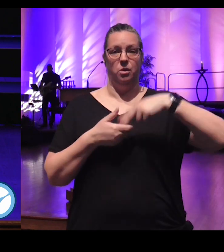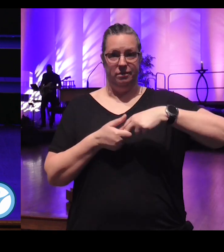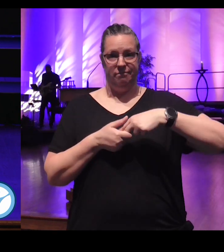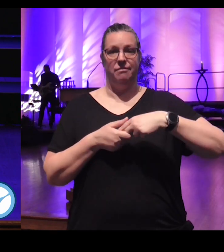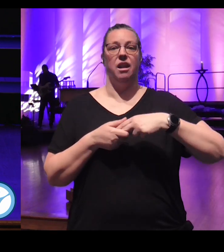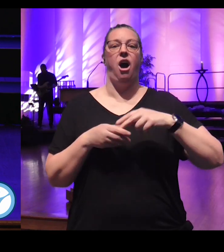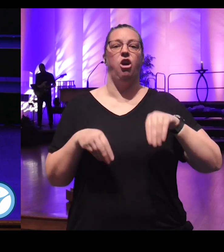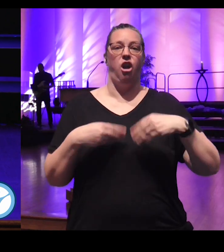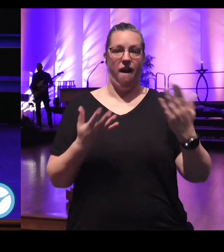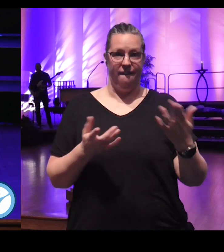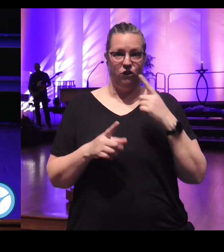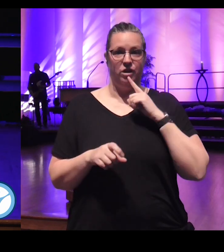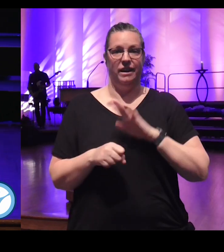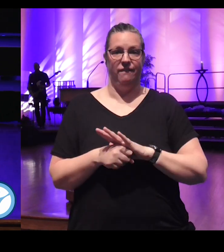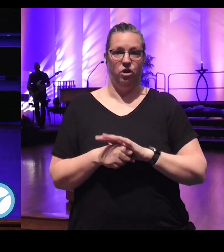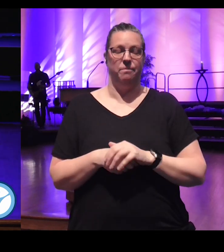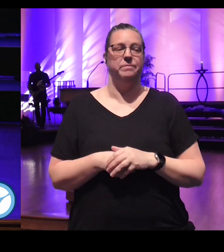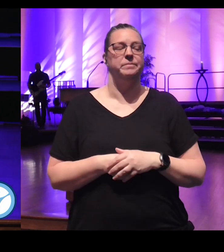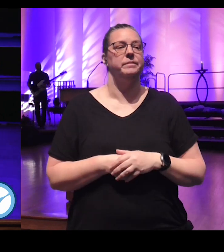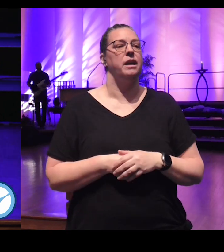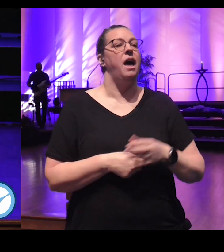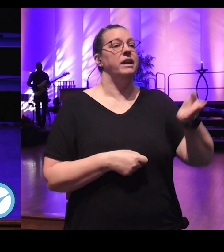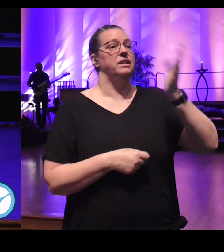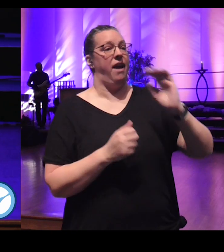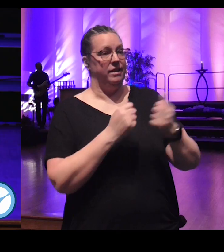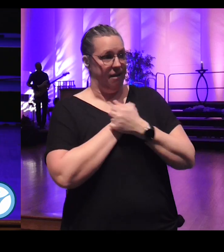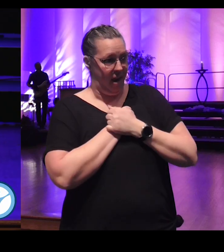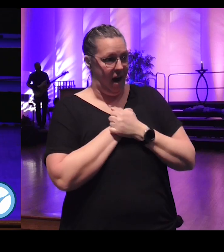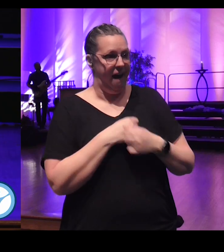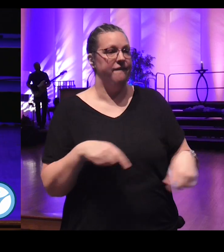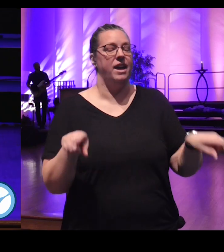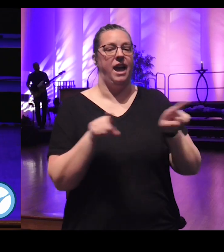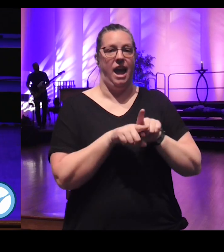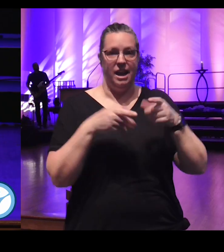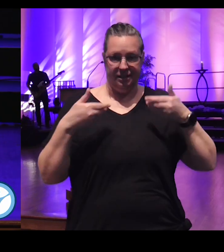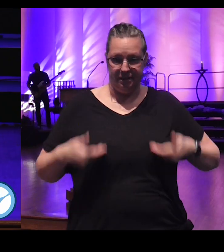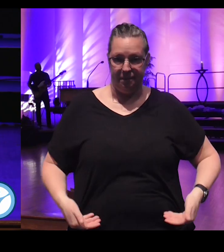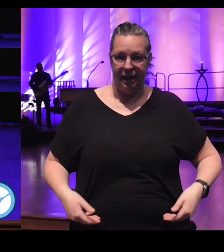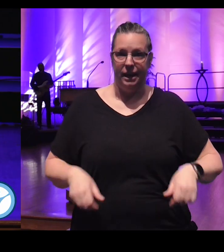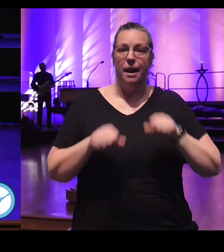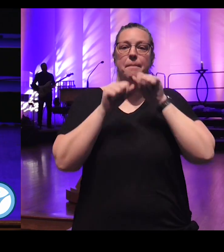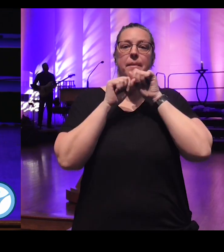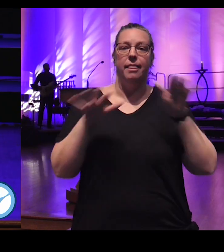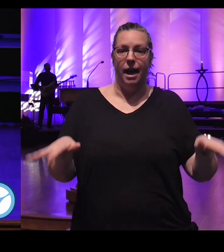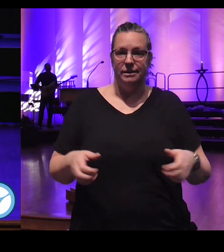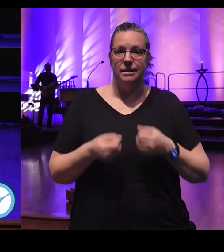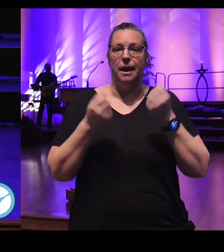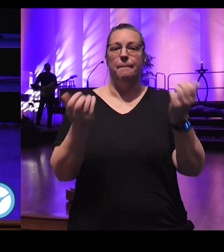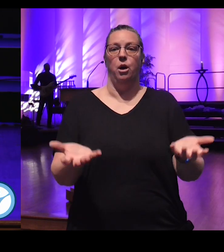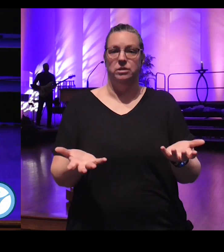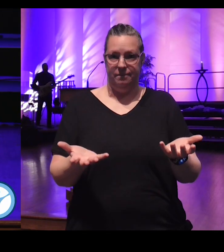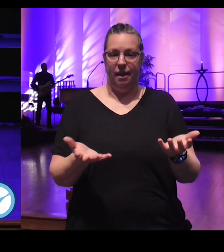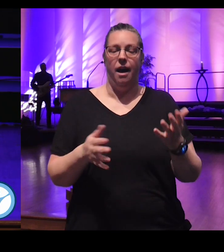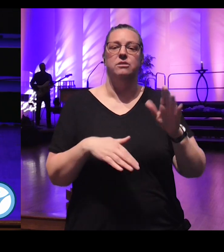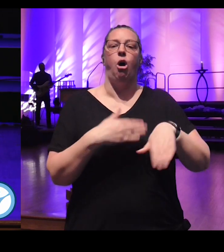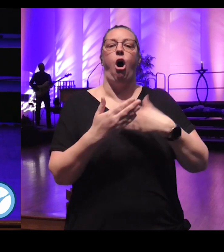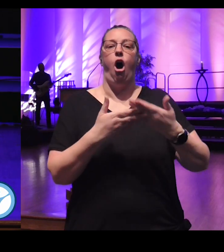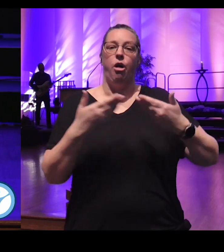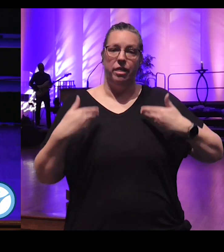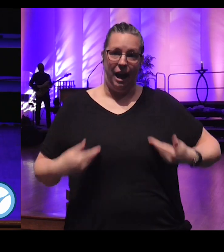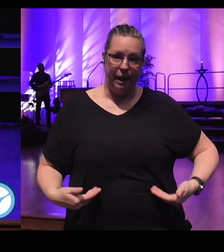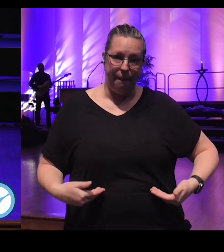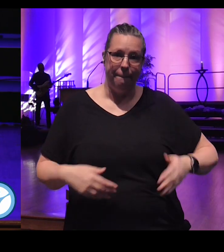our offering affirmation together. Divine love, as me, blesses and multiplies all that